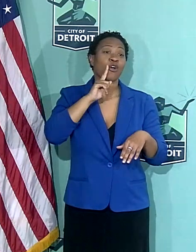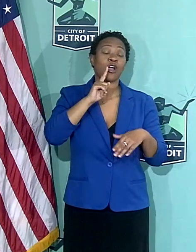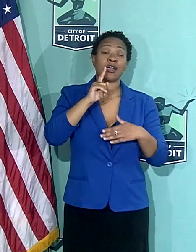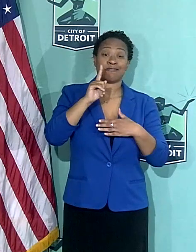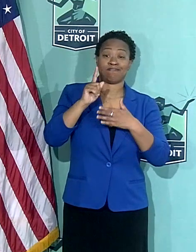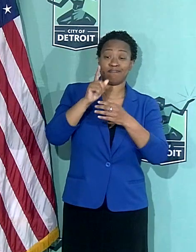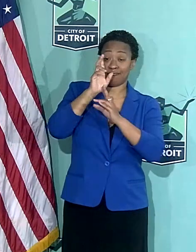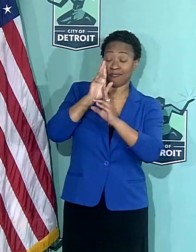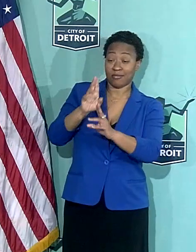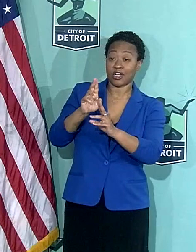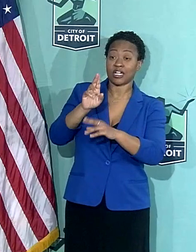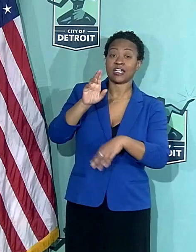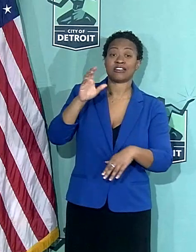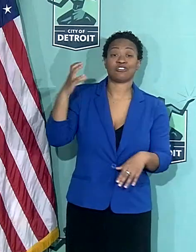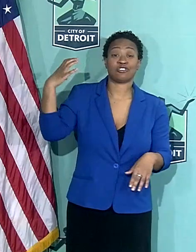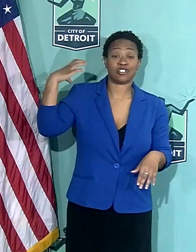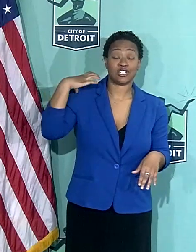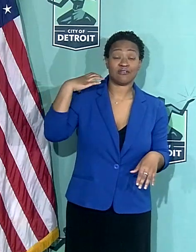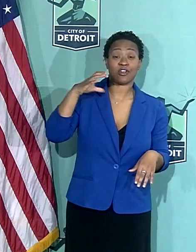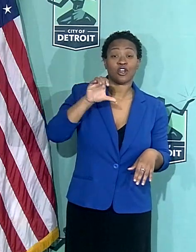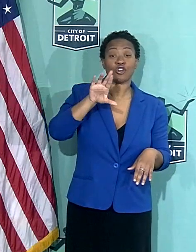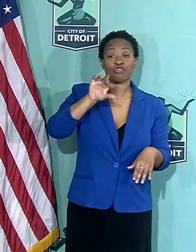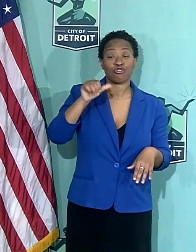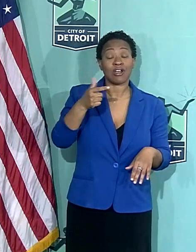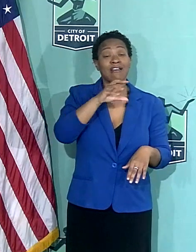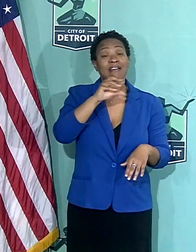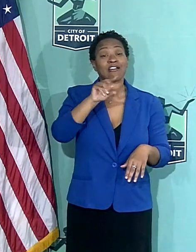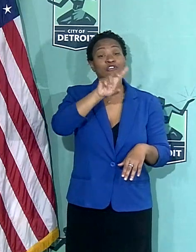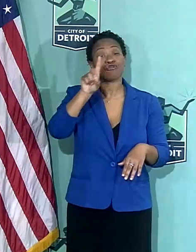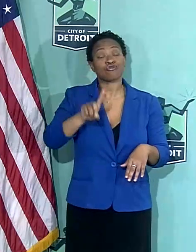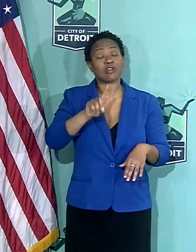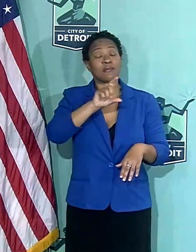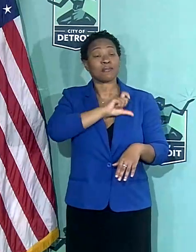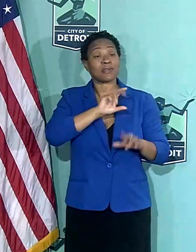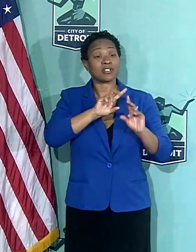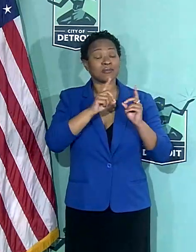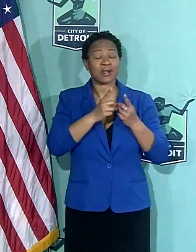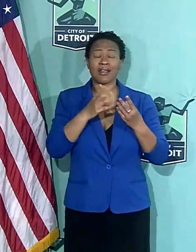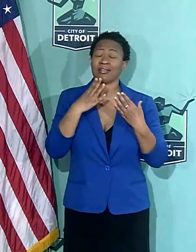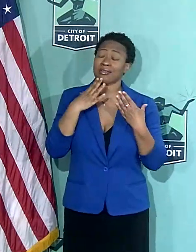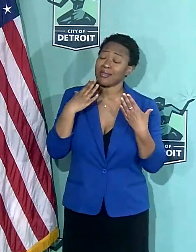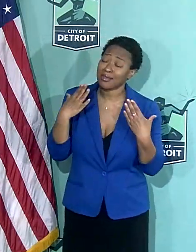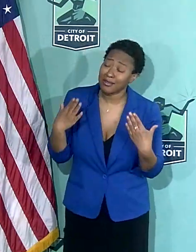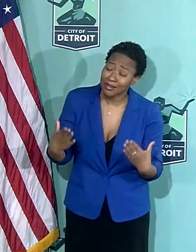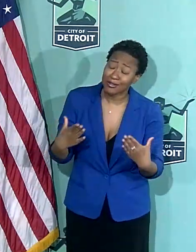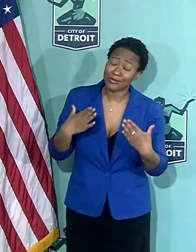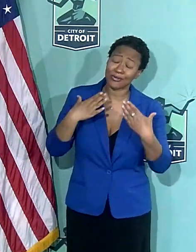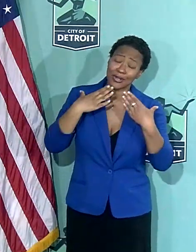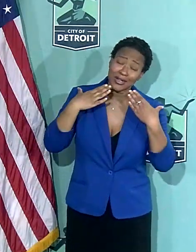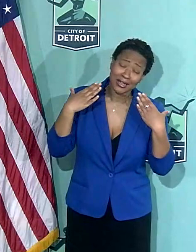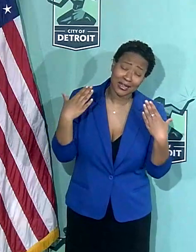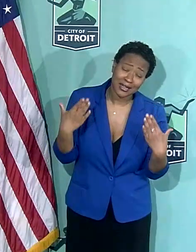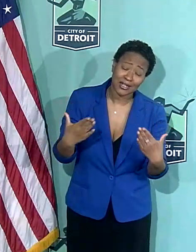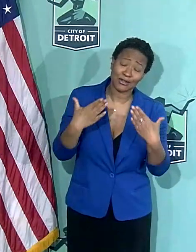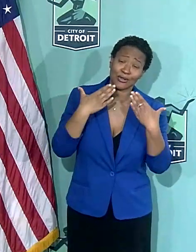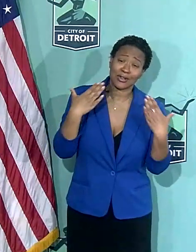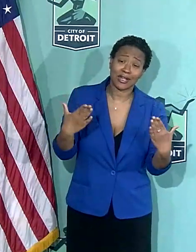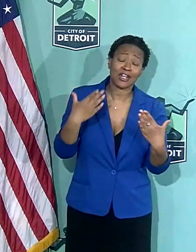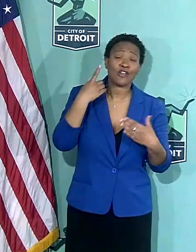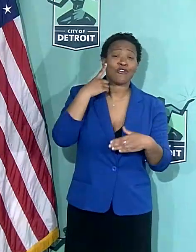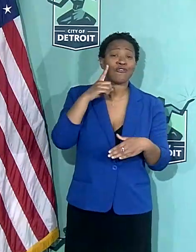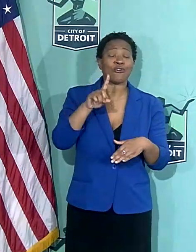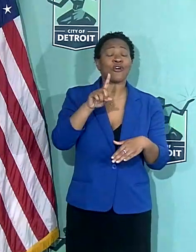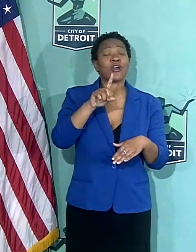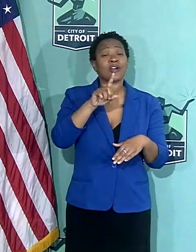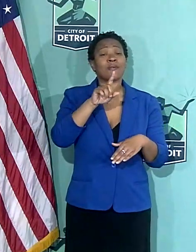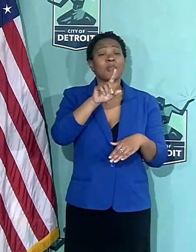the Detroit Police Department, we just want to say thank you so very much for the Feed the Frontline initiative.